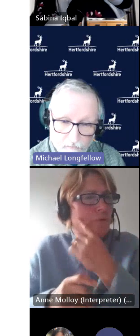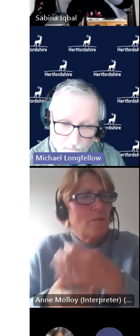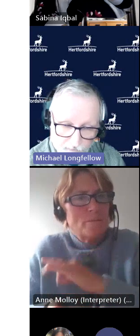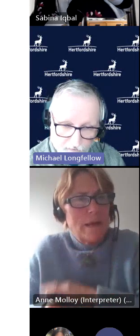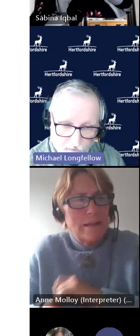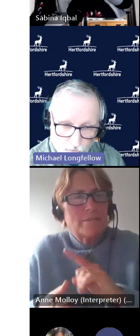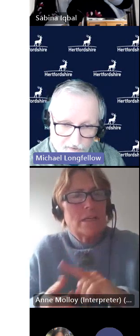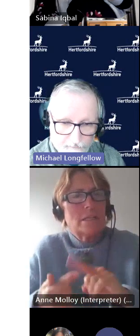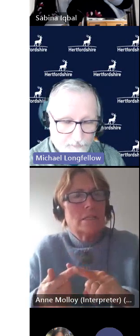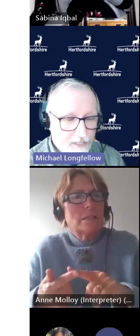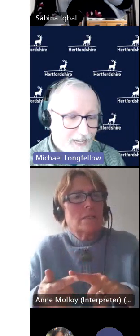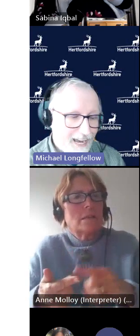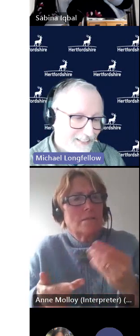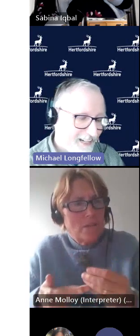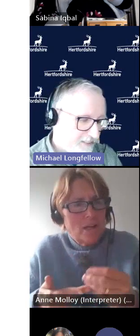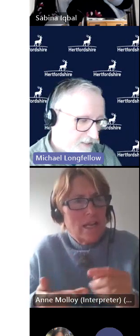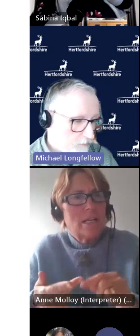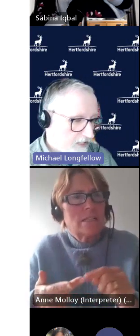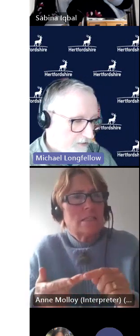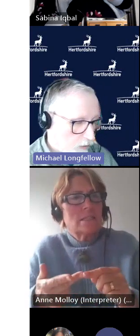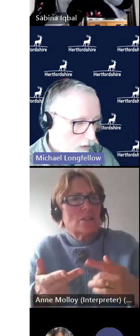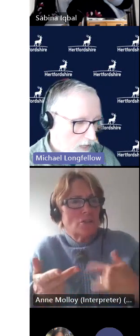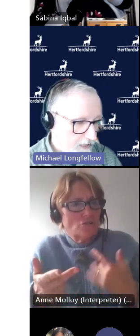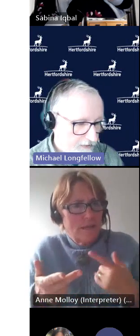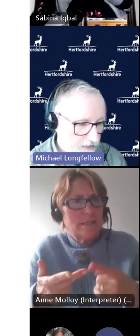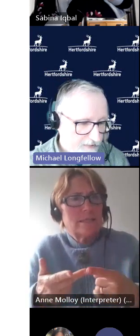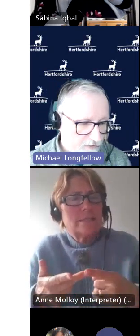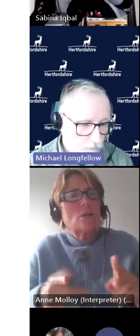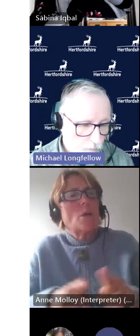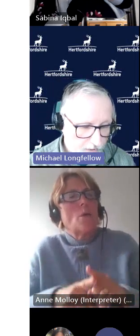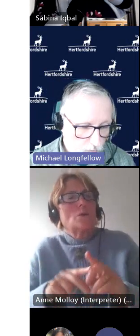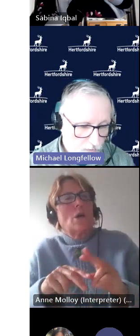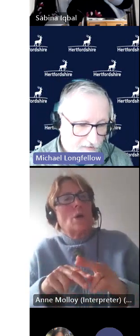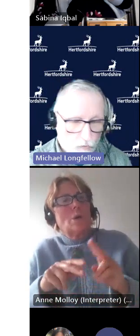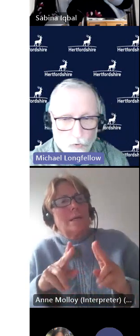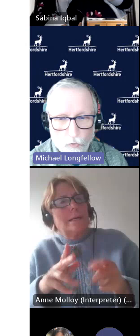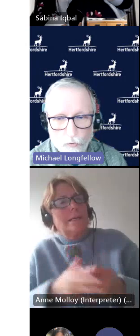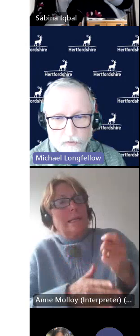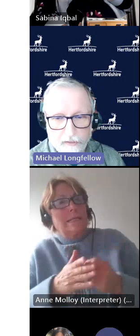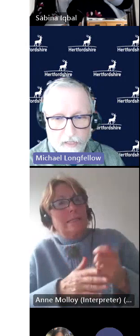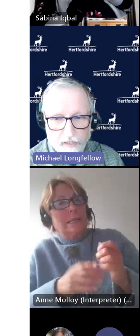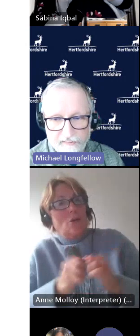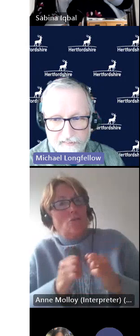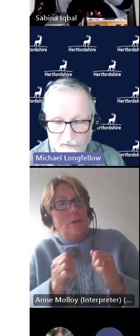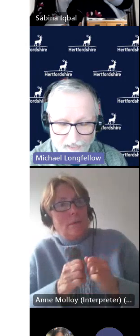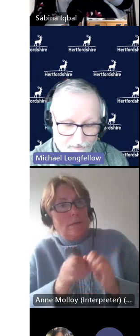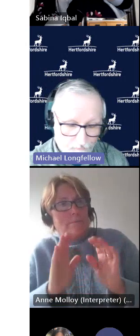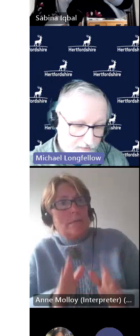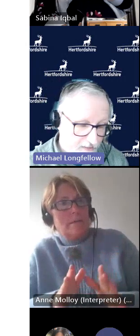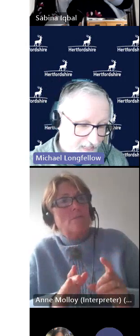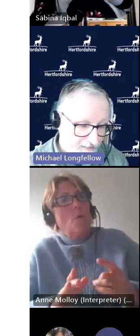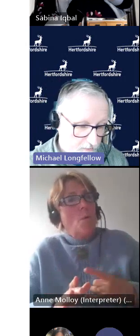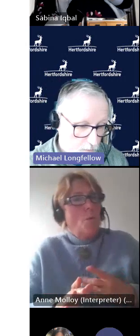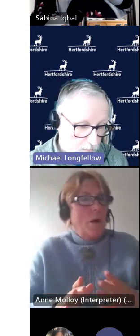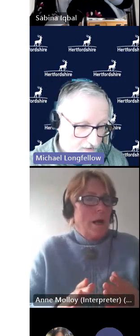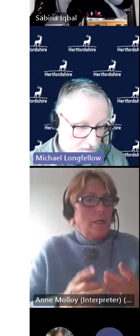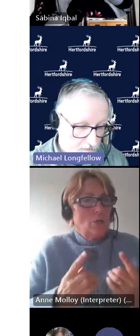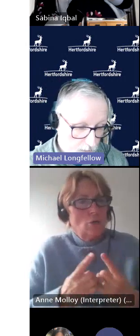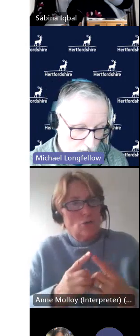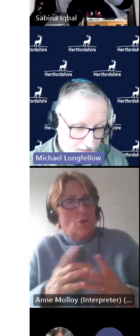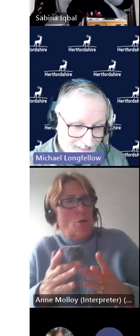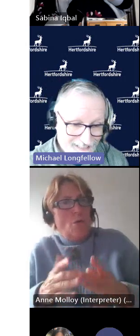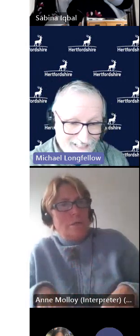finances, proof of their address. And the tenancy agreement is required if they're asking for white goods or starter packs. The reason the tenancy